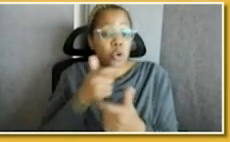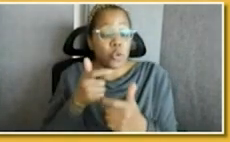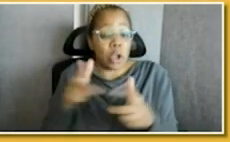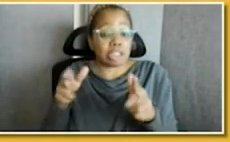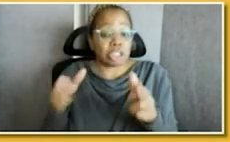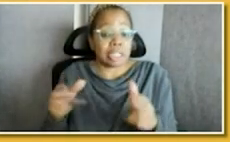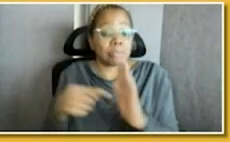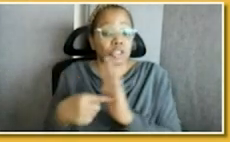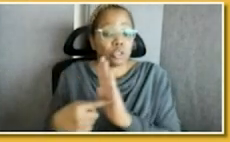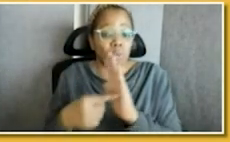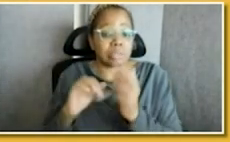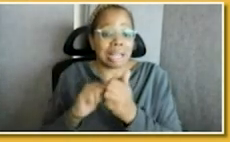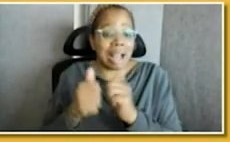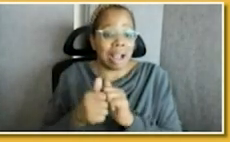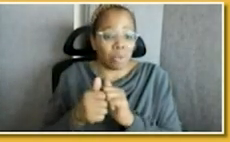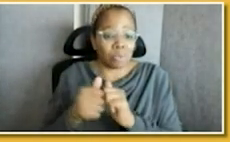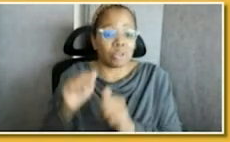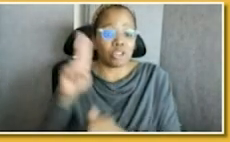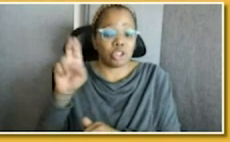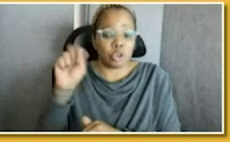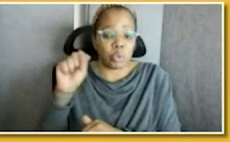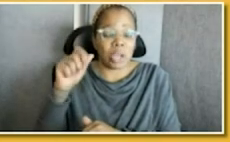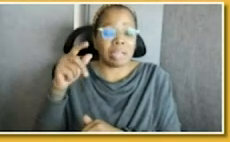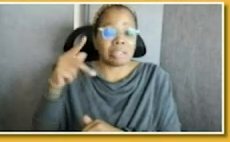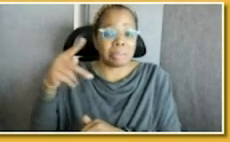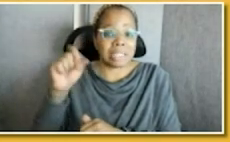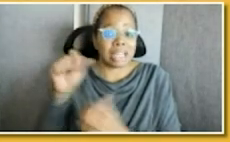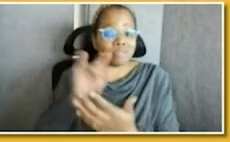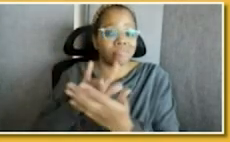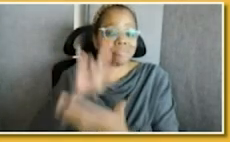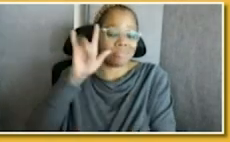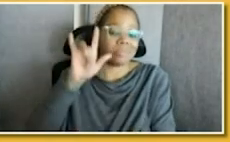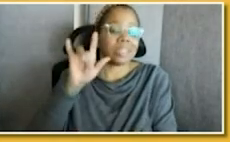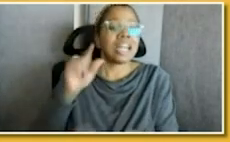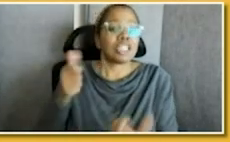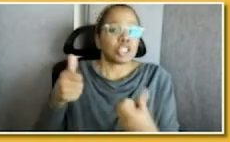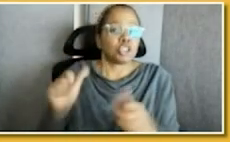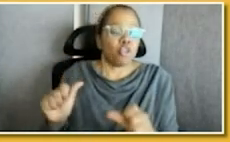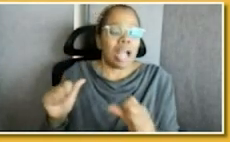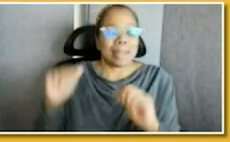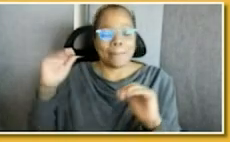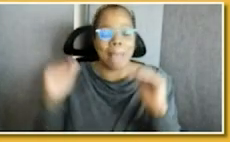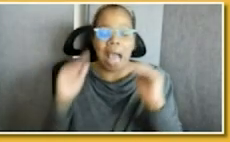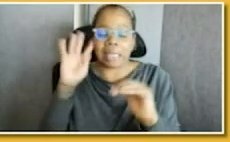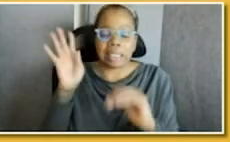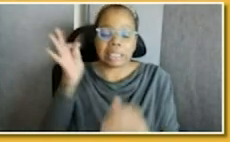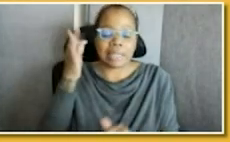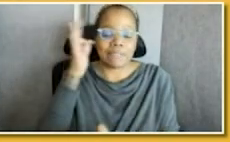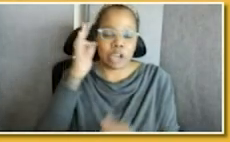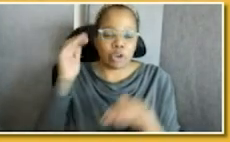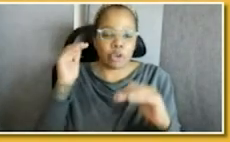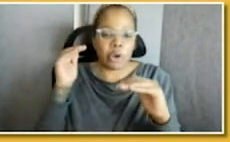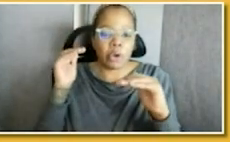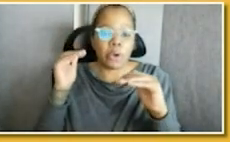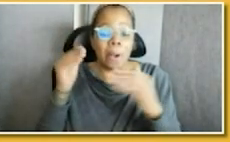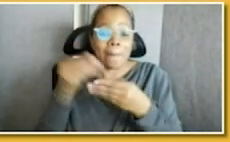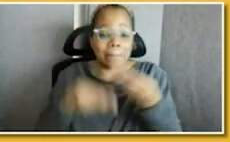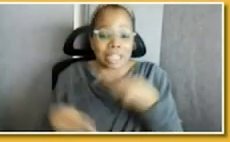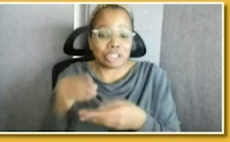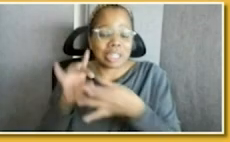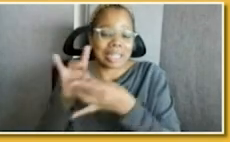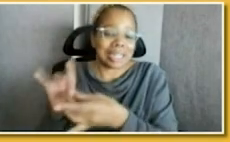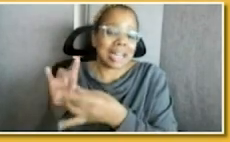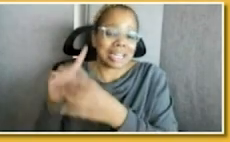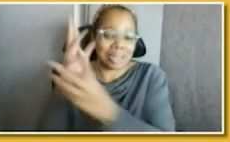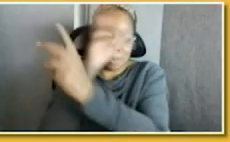was exploited in an attempt to balance the federal budget under George W. Bush's administration, and how it led to sort